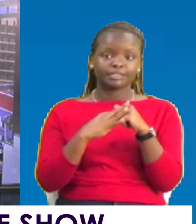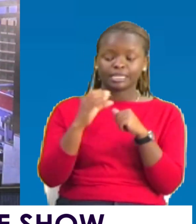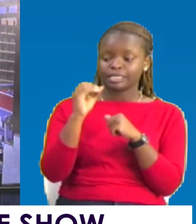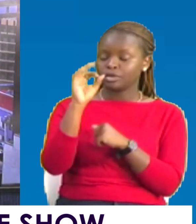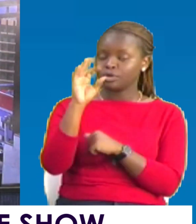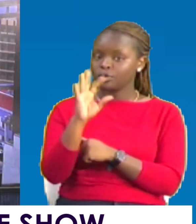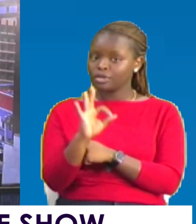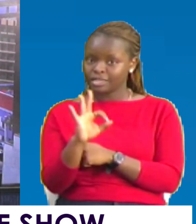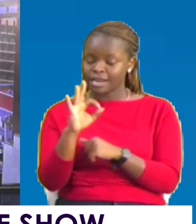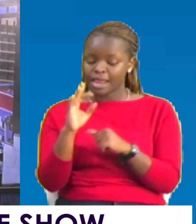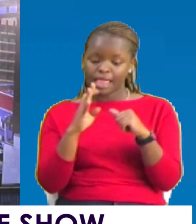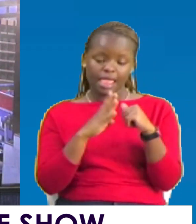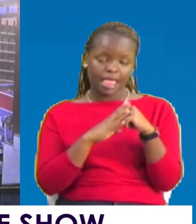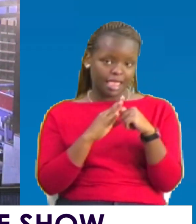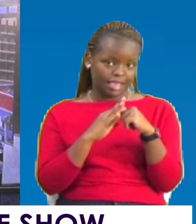011-98-0384.